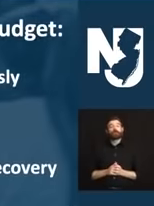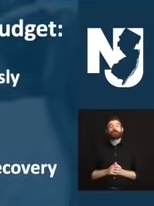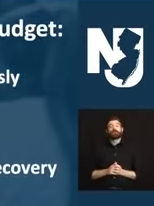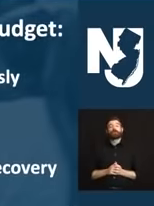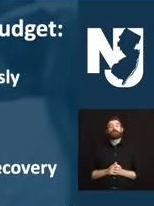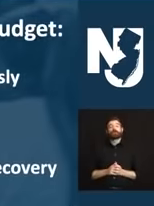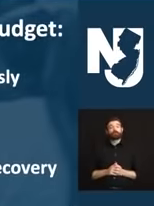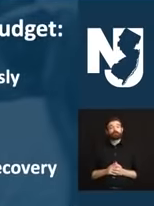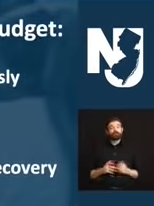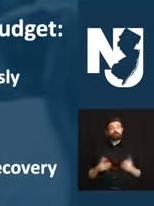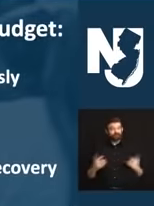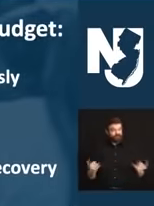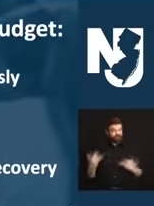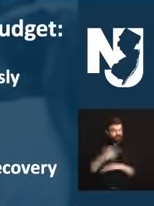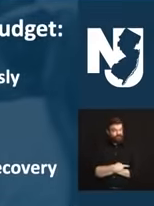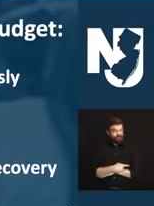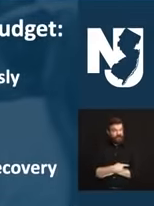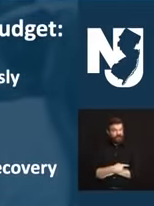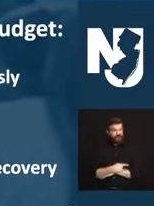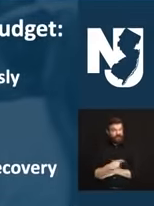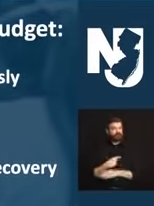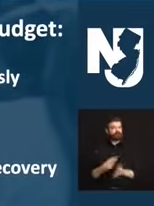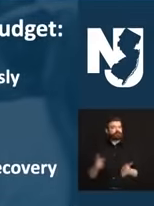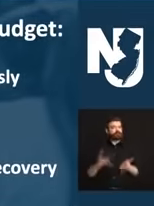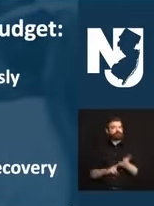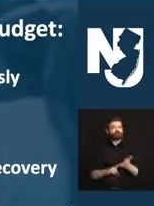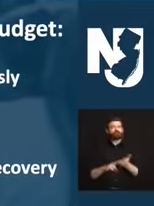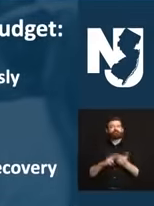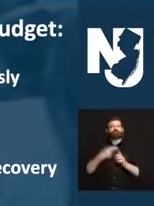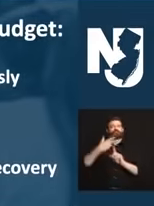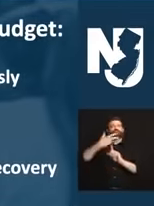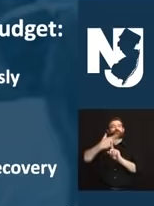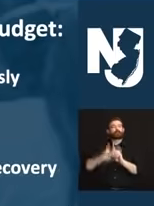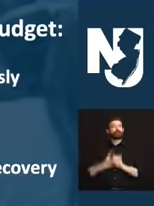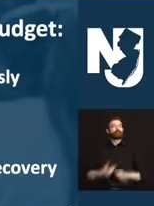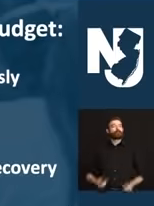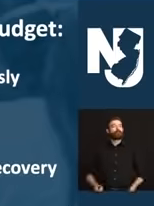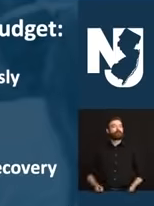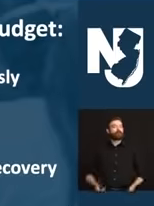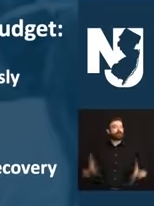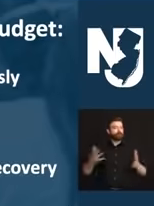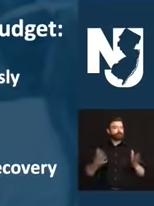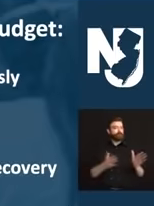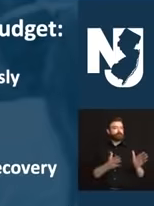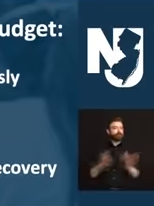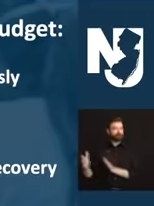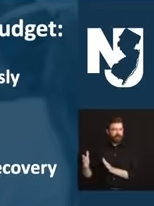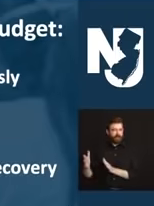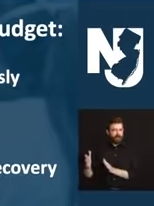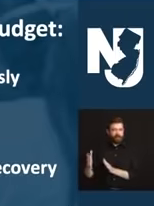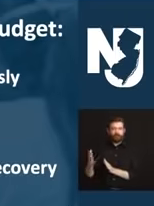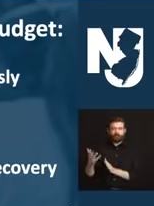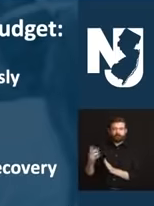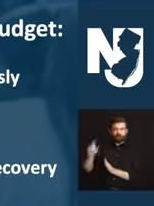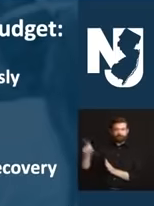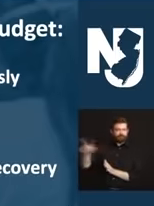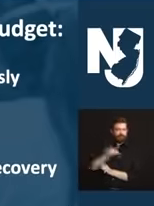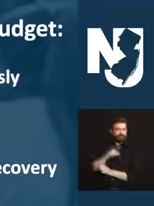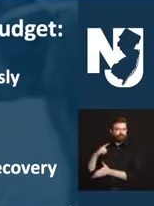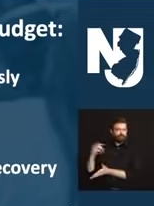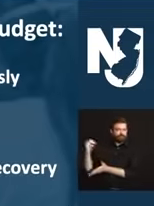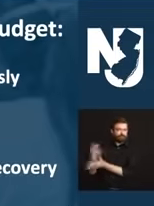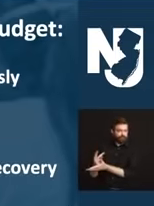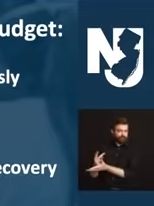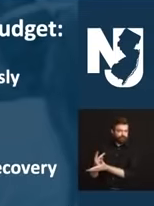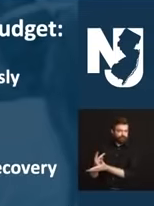the 3-month spending plan passed by the legislature. With this, New Jersey has a budget in place to see us through the